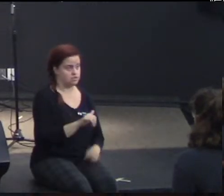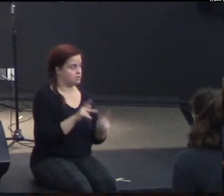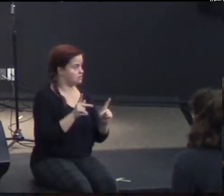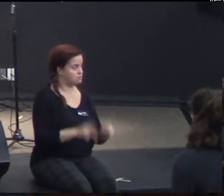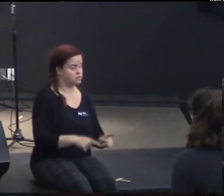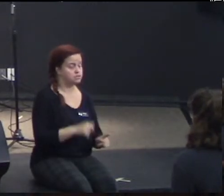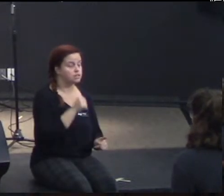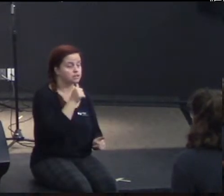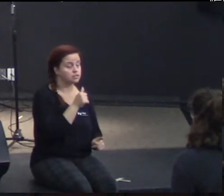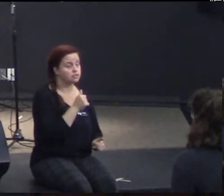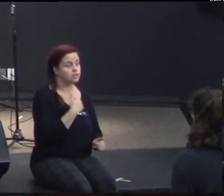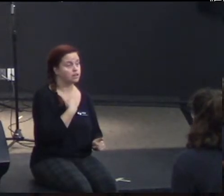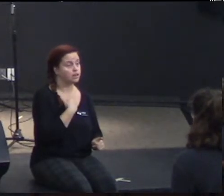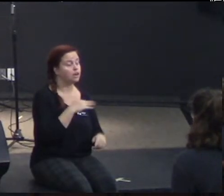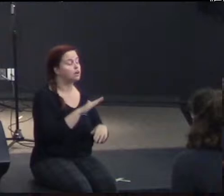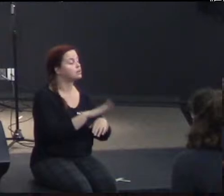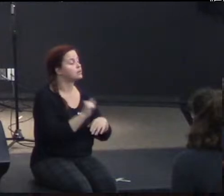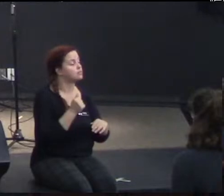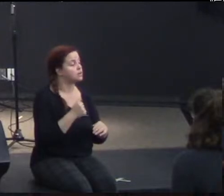You're now